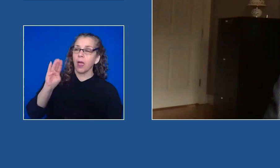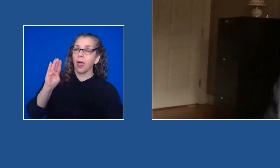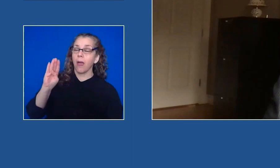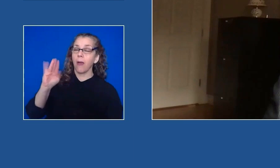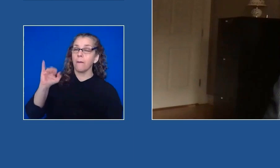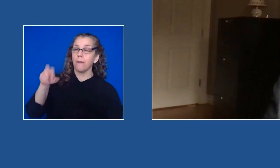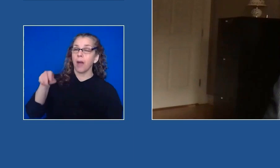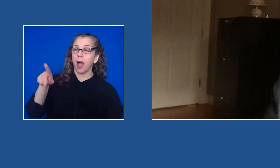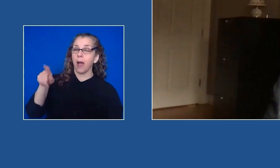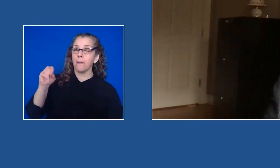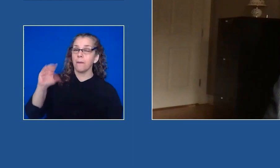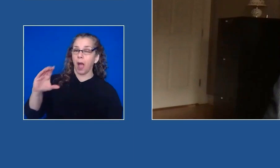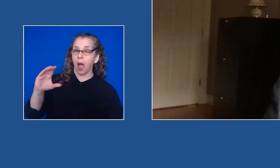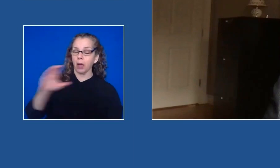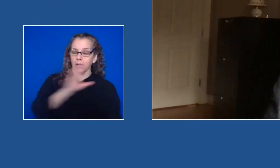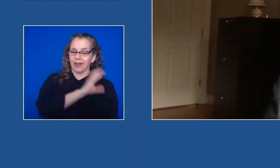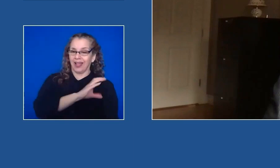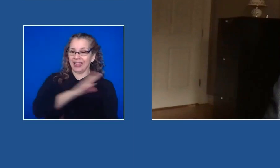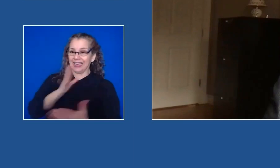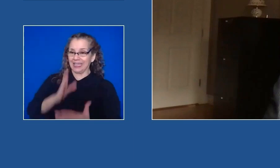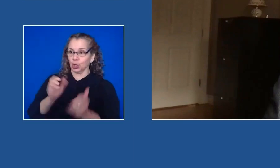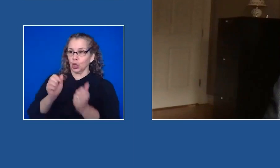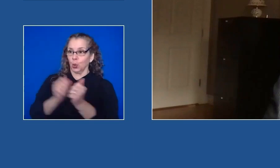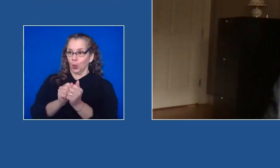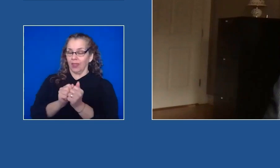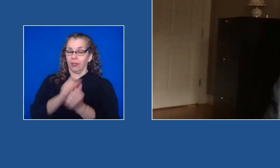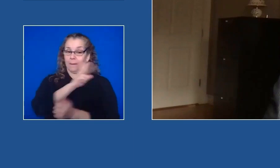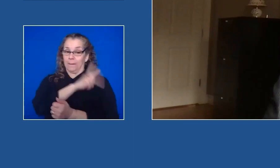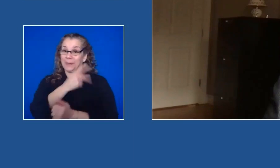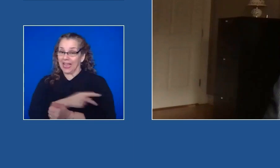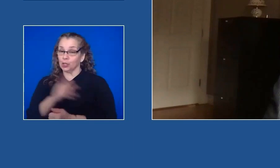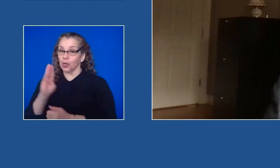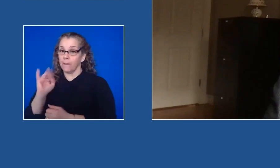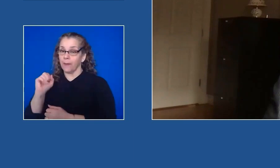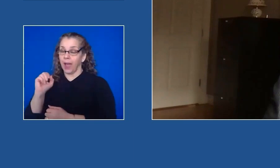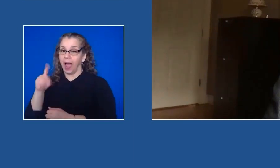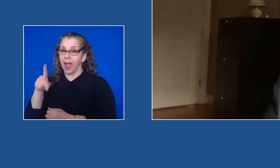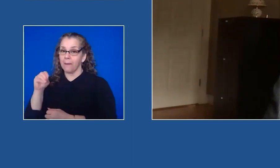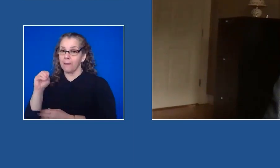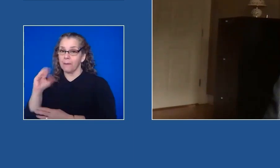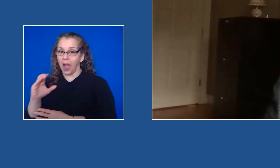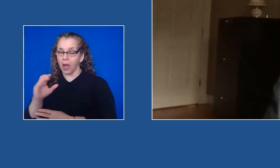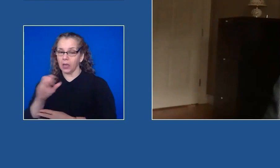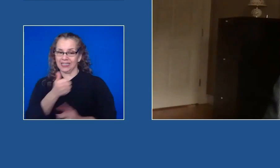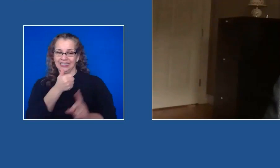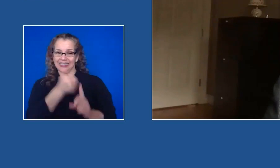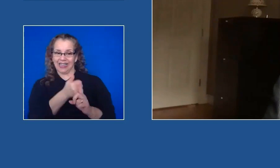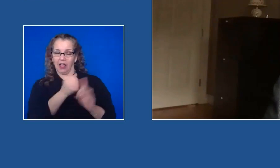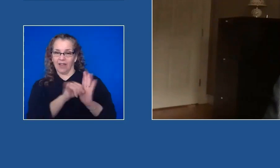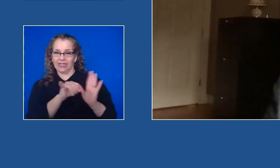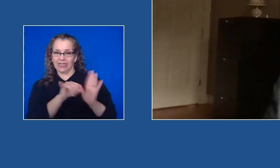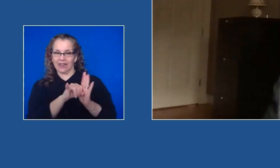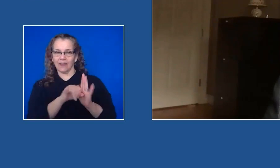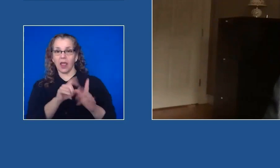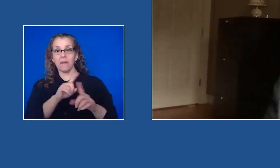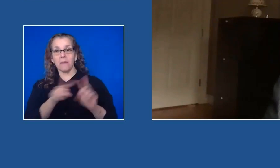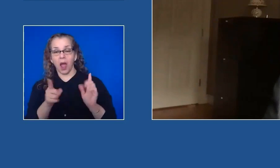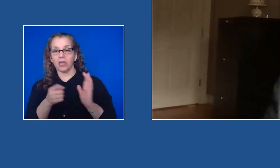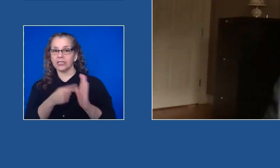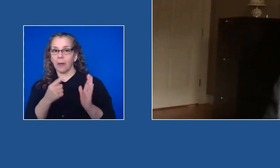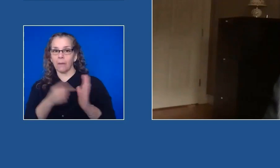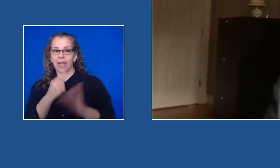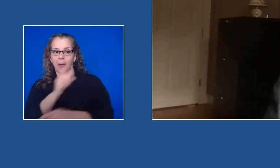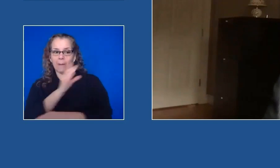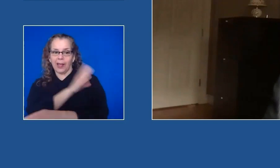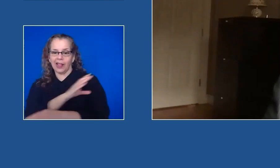care with BIPOC patients agree that patients need to self-identify, but sometimes clinician assignment may happen before that conversation